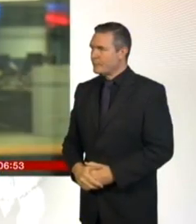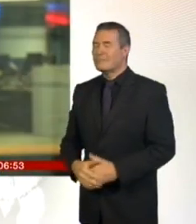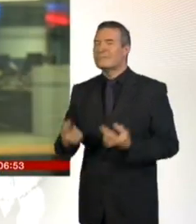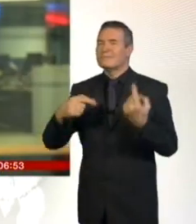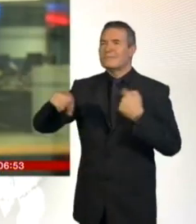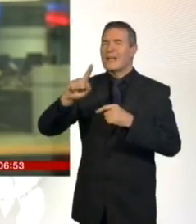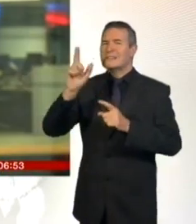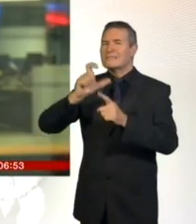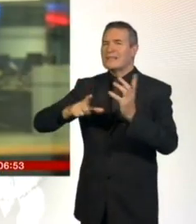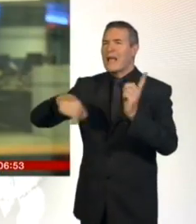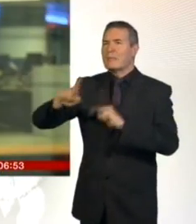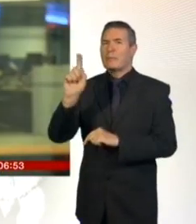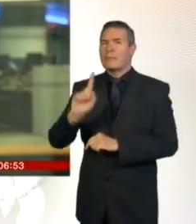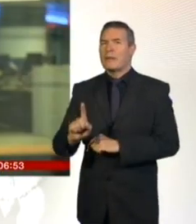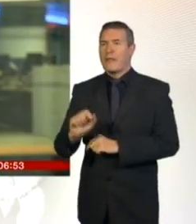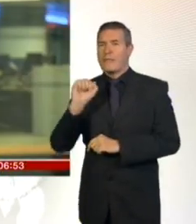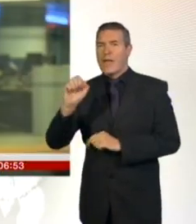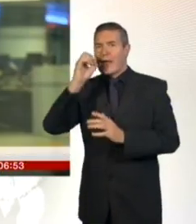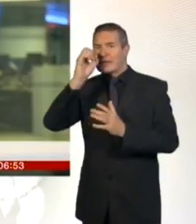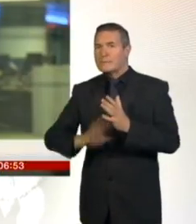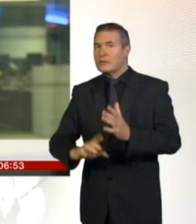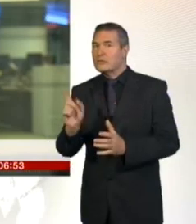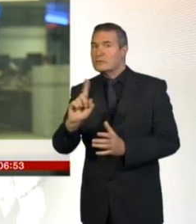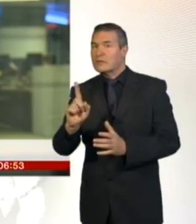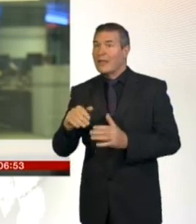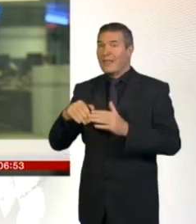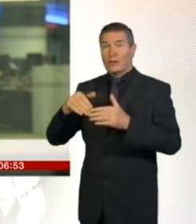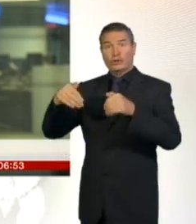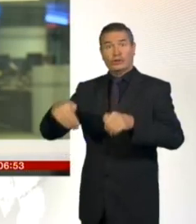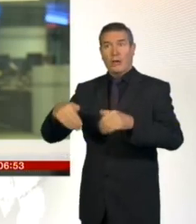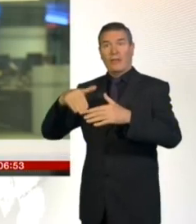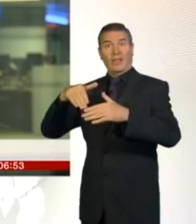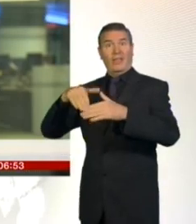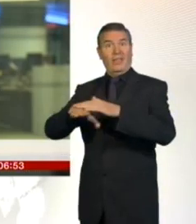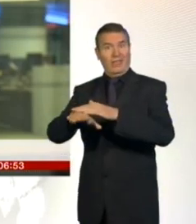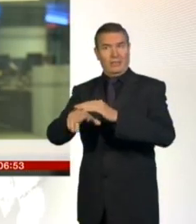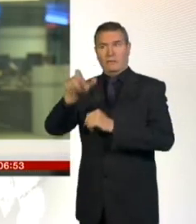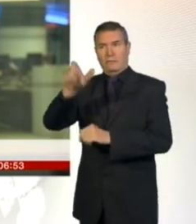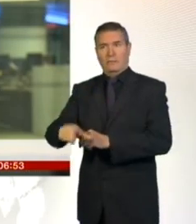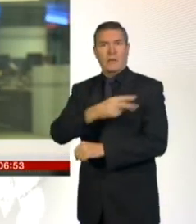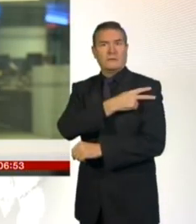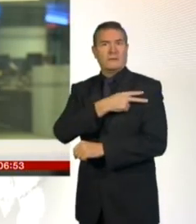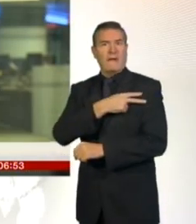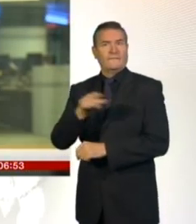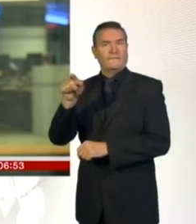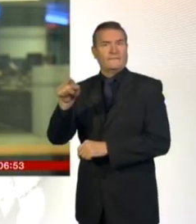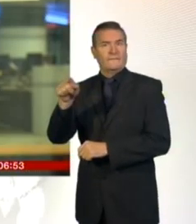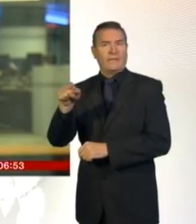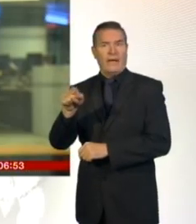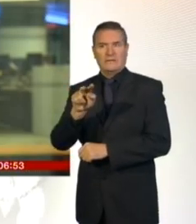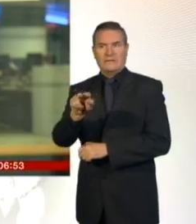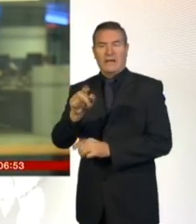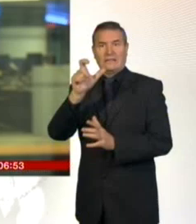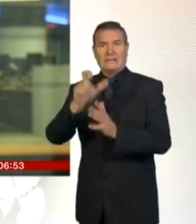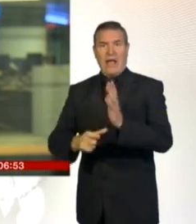disabled people, they go into a shop and the shop assistant or front of house staff have a fear